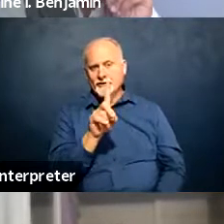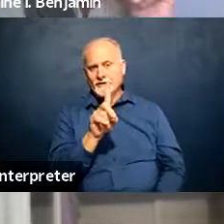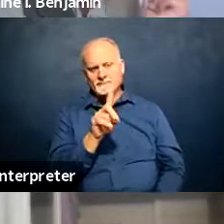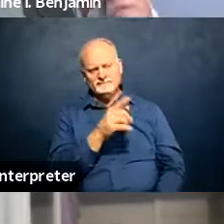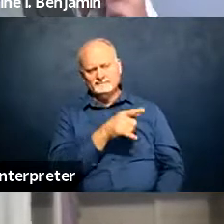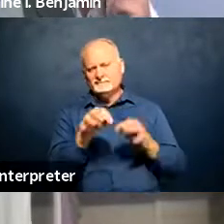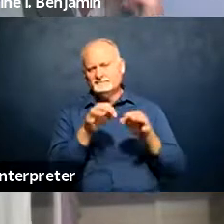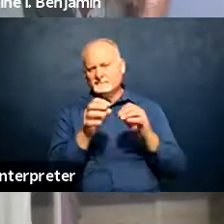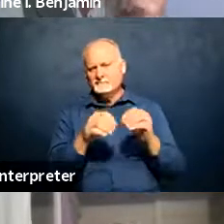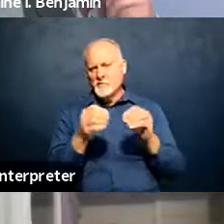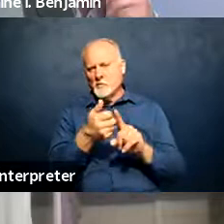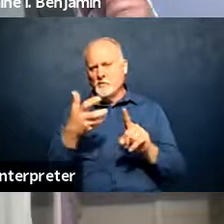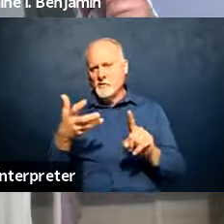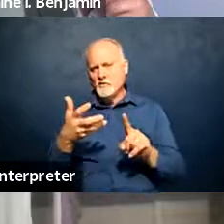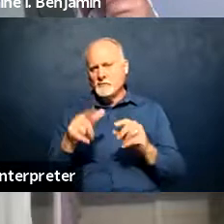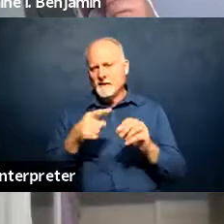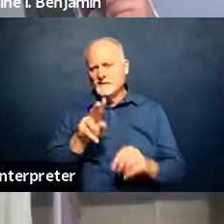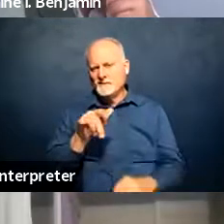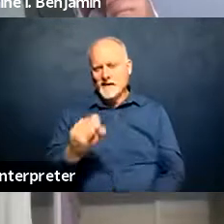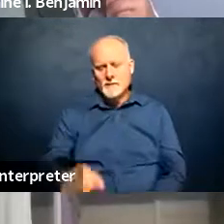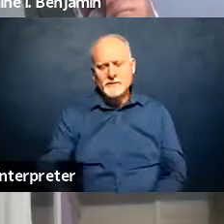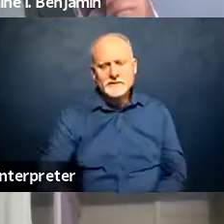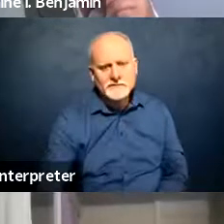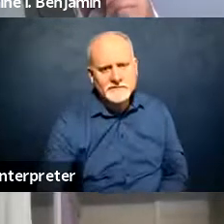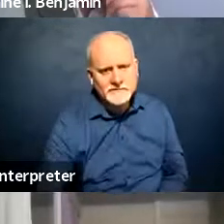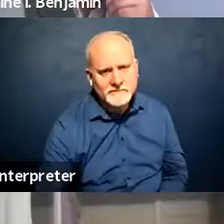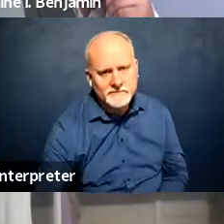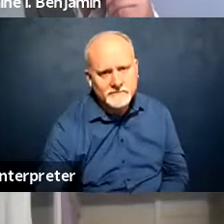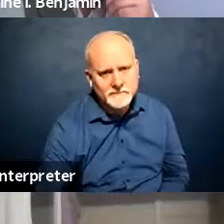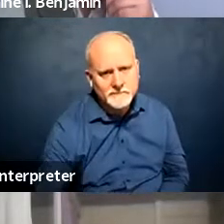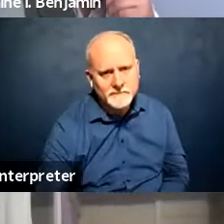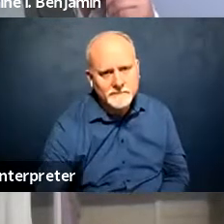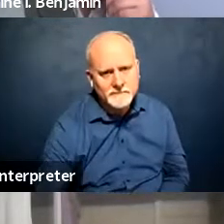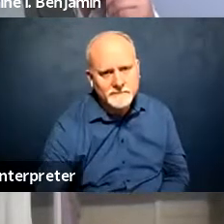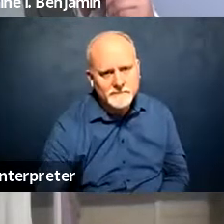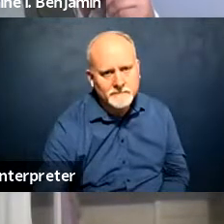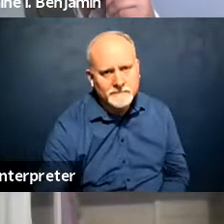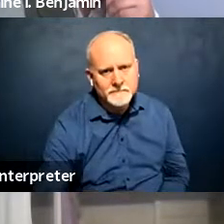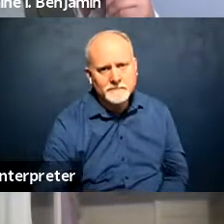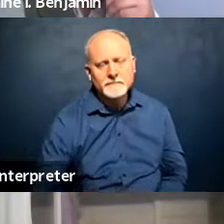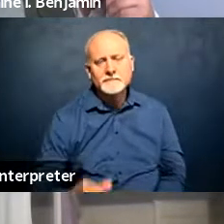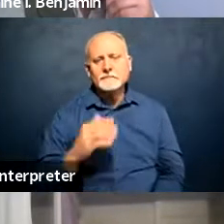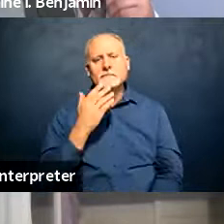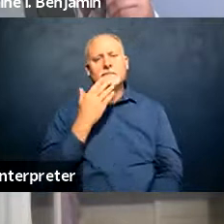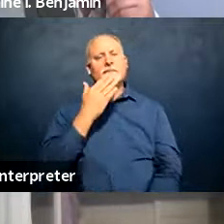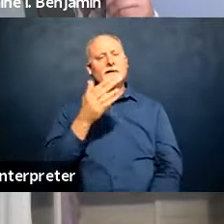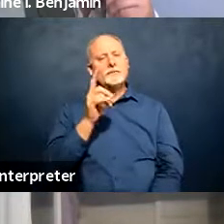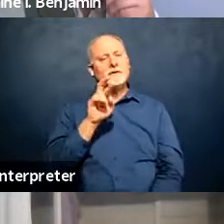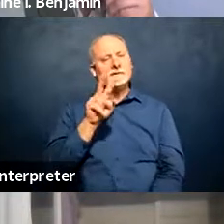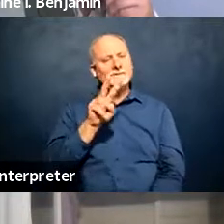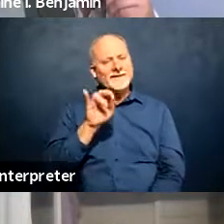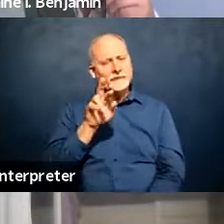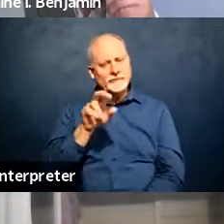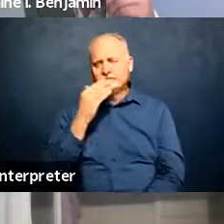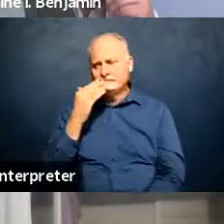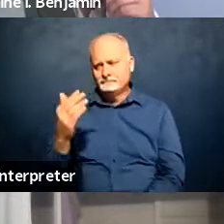information about the virus and its behavior. Thank you for that, Dr. Vickers. So one of the things I want to talk